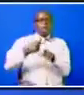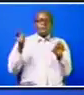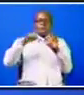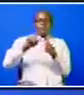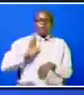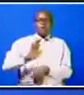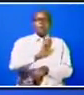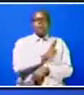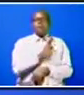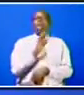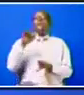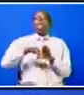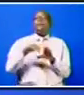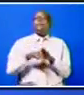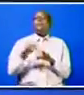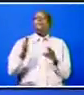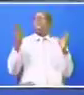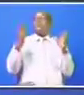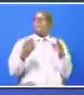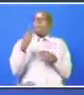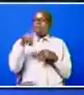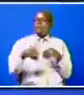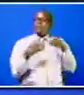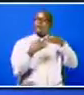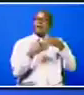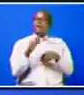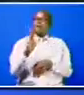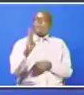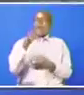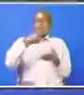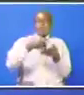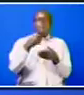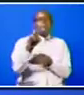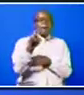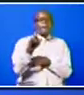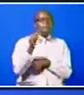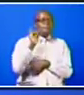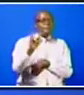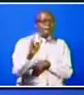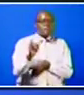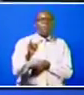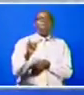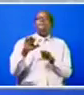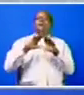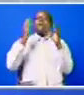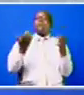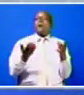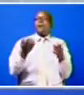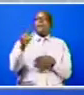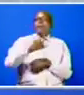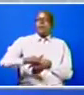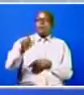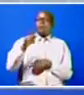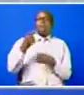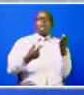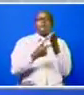to celebrate the 4.8 billion shilling investment by Endeavor Catalyst, an offshoot of Endeavor Global in local digital